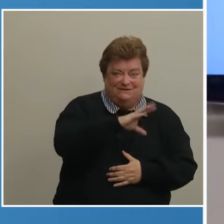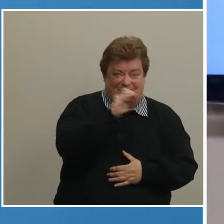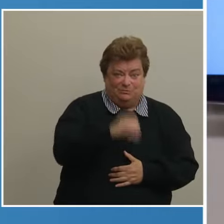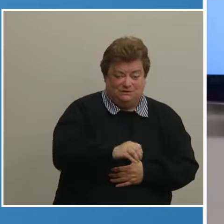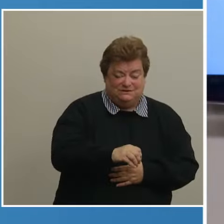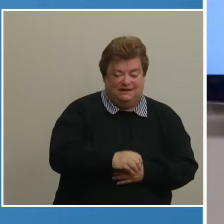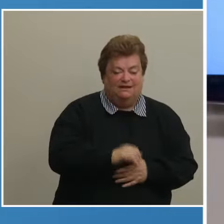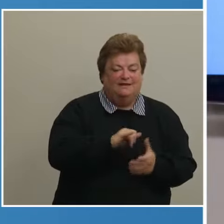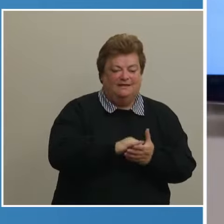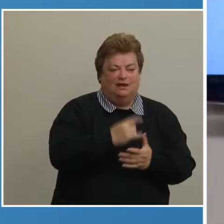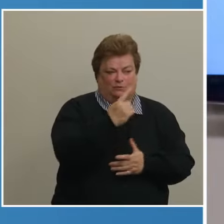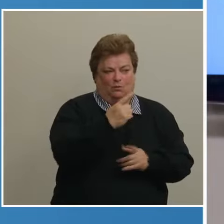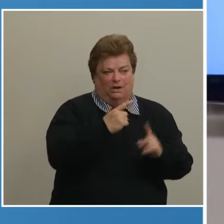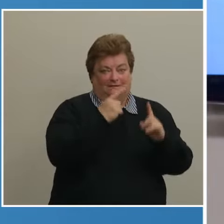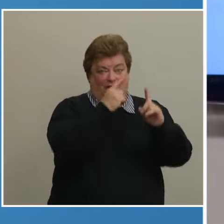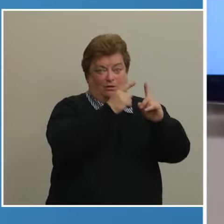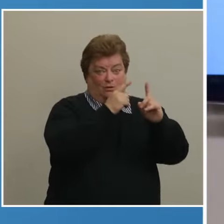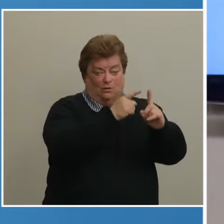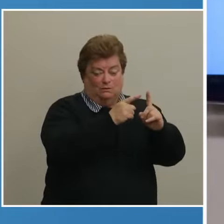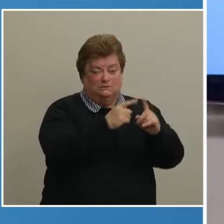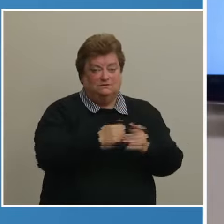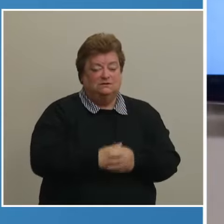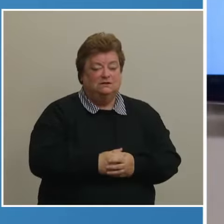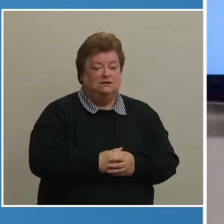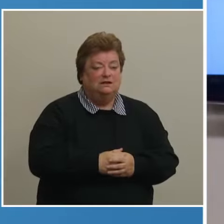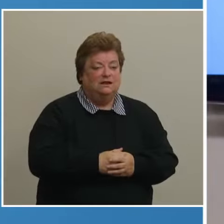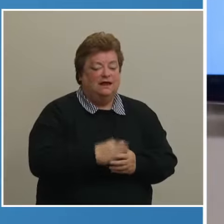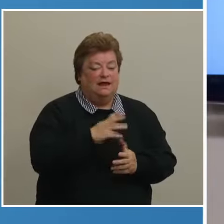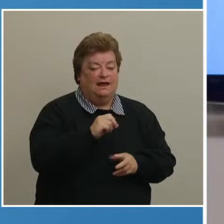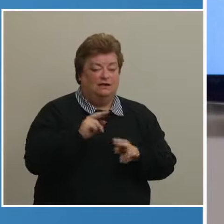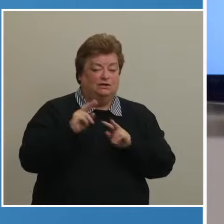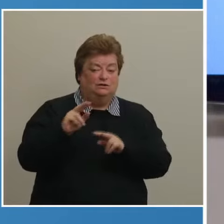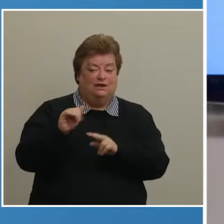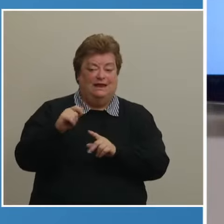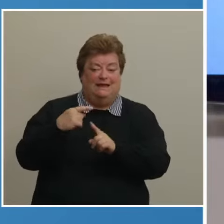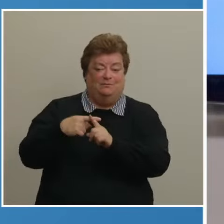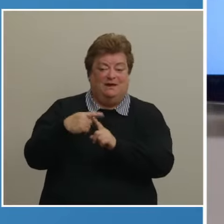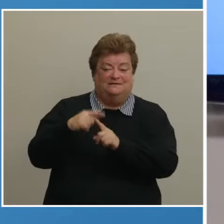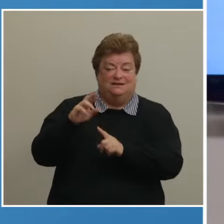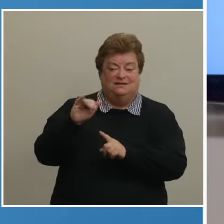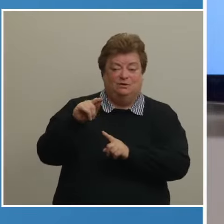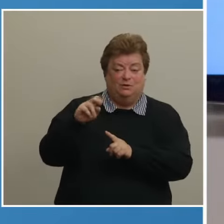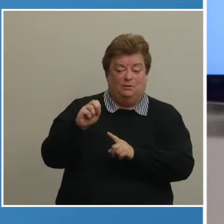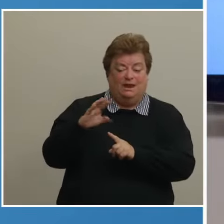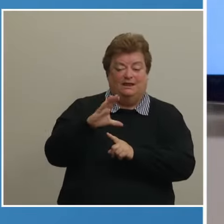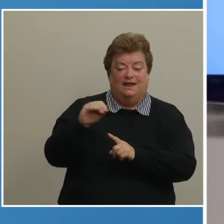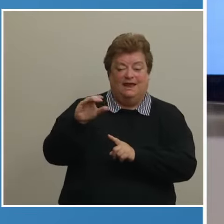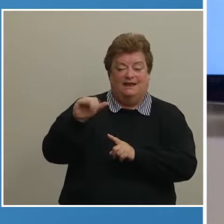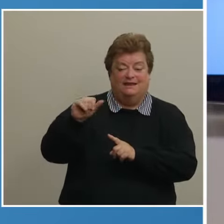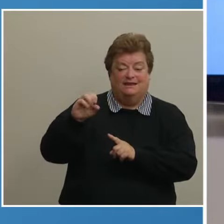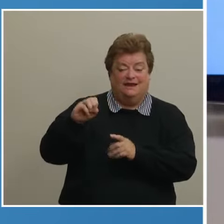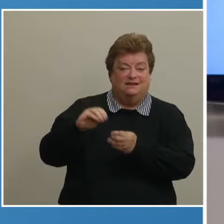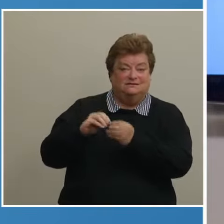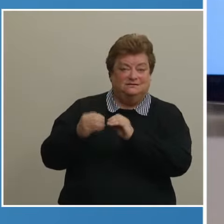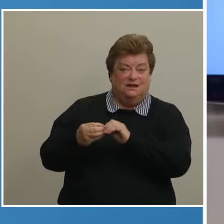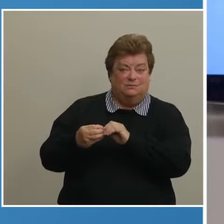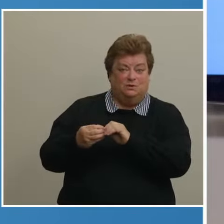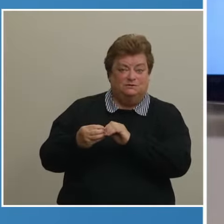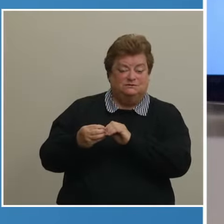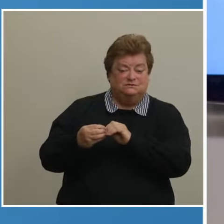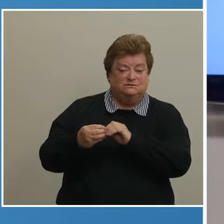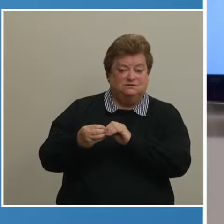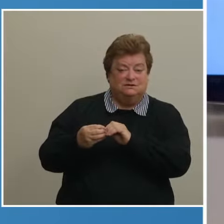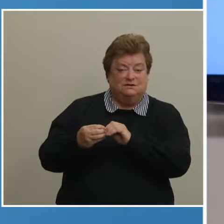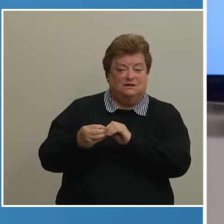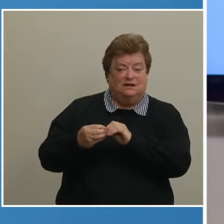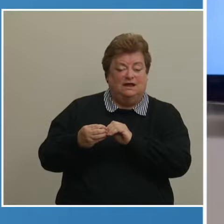That's one of the things that will move us much further. And looking at our positivity rate and our case number, our case